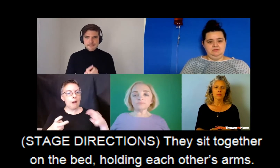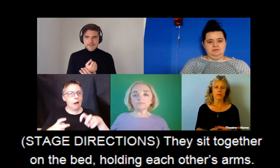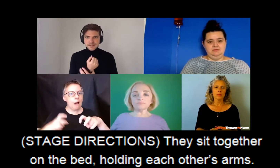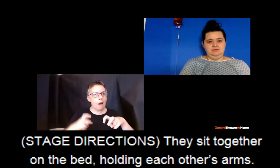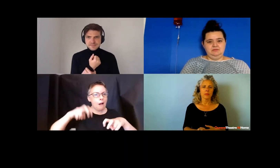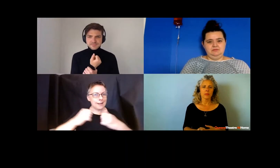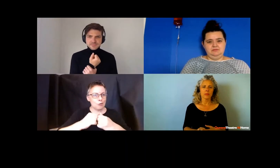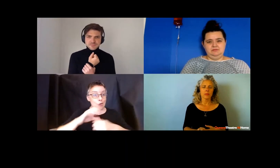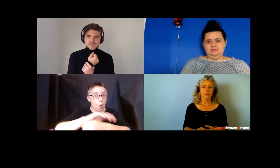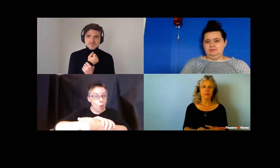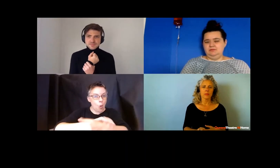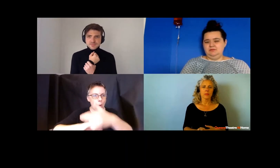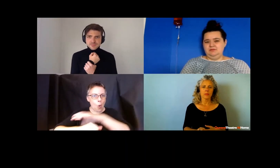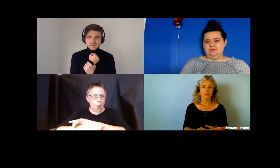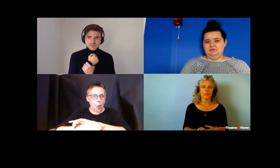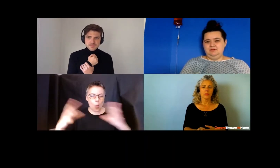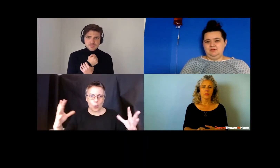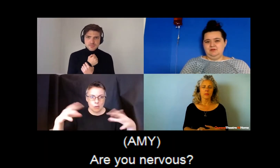arms.